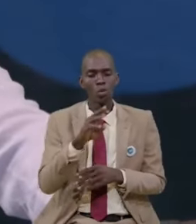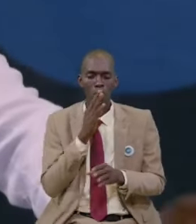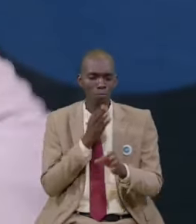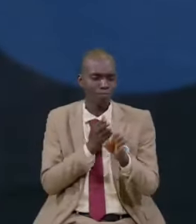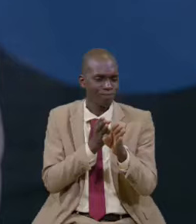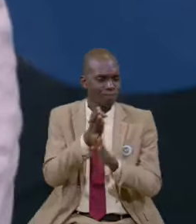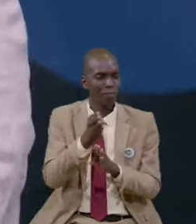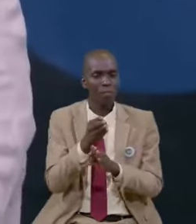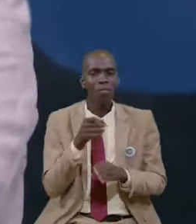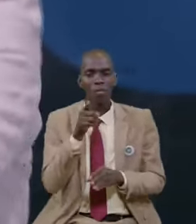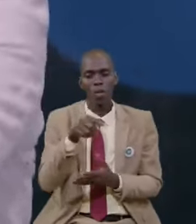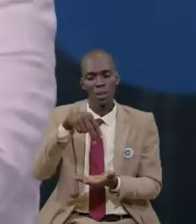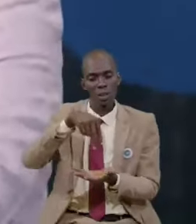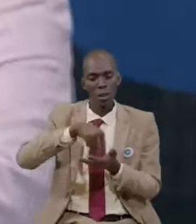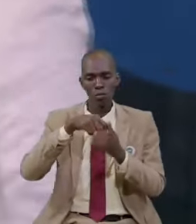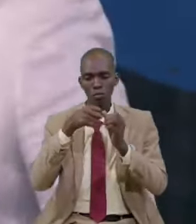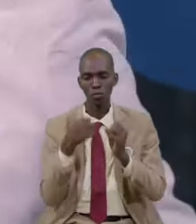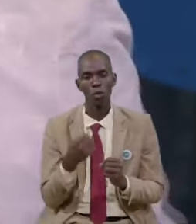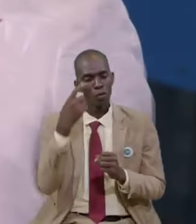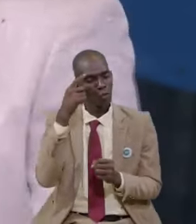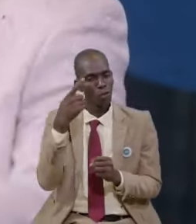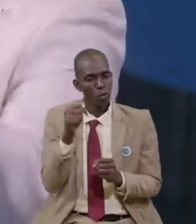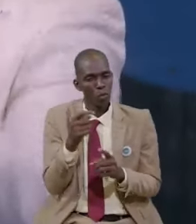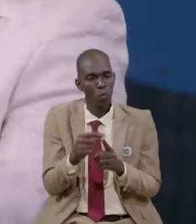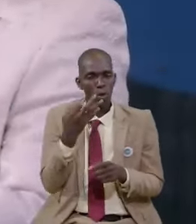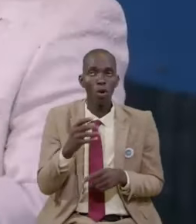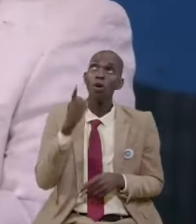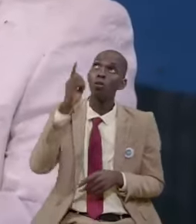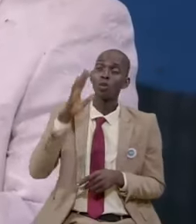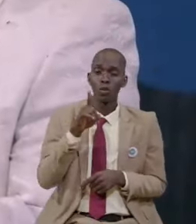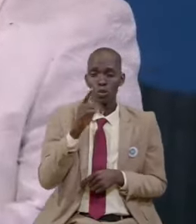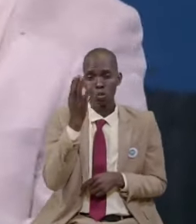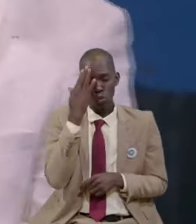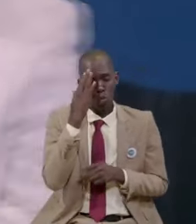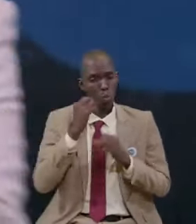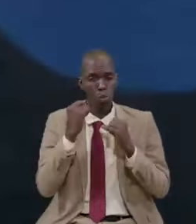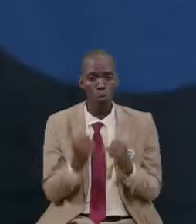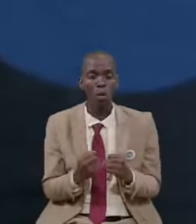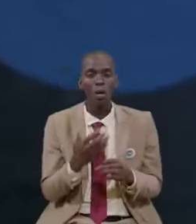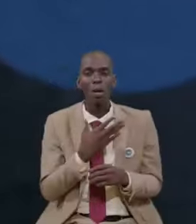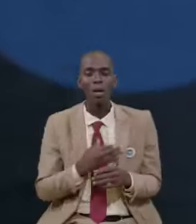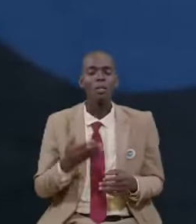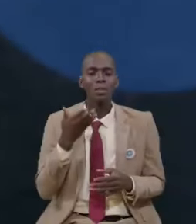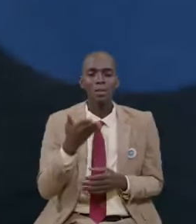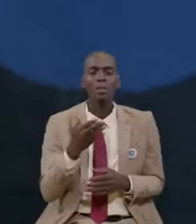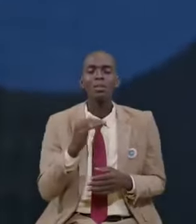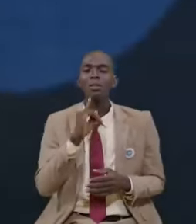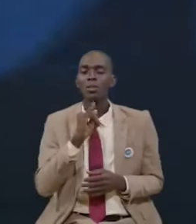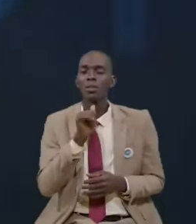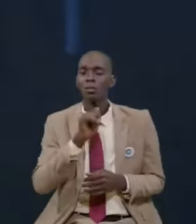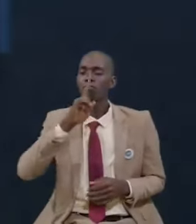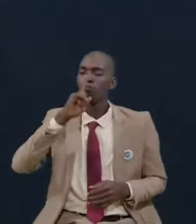you stand for, and it's a real change. That's the kind of salvation we're talking about. That's the kind of salvation